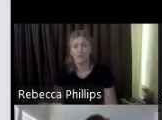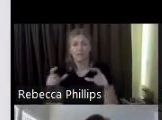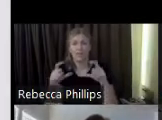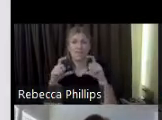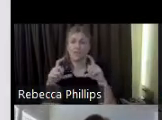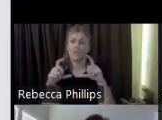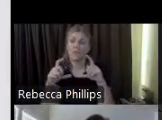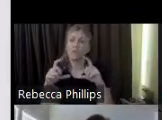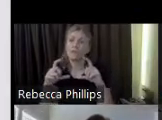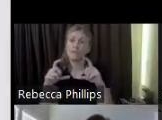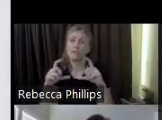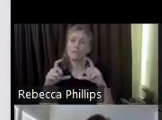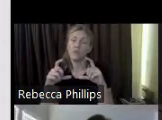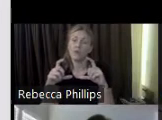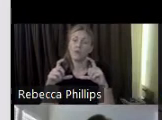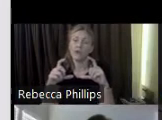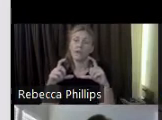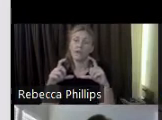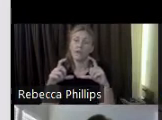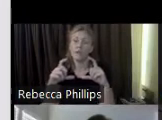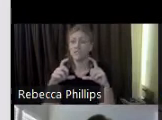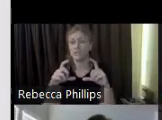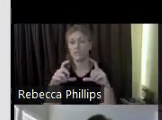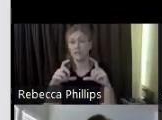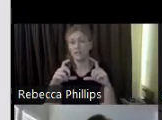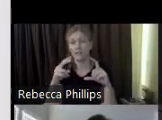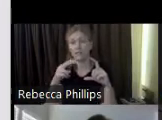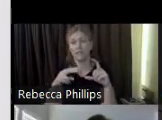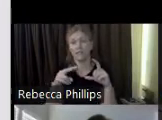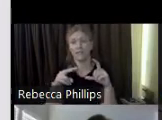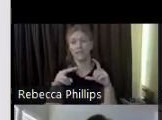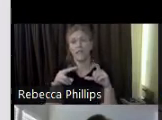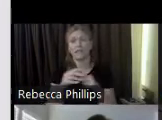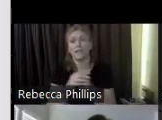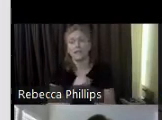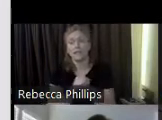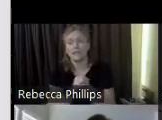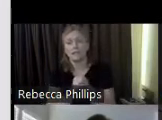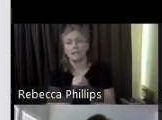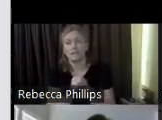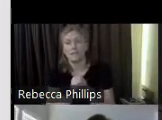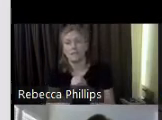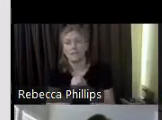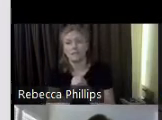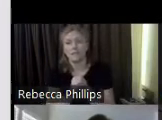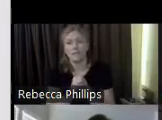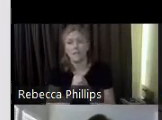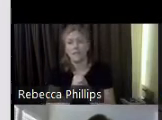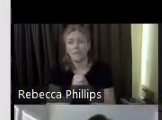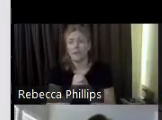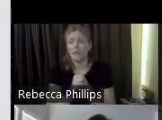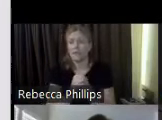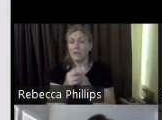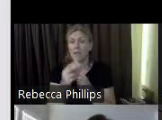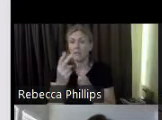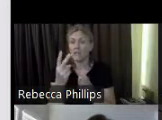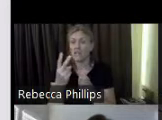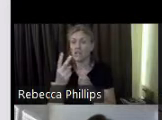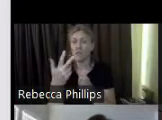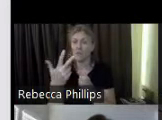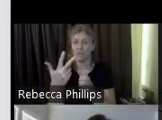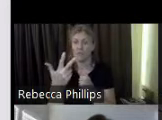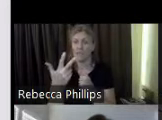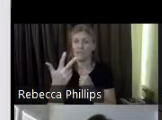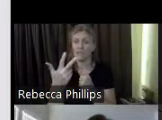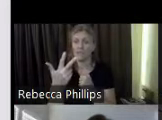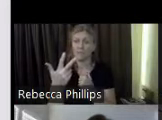will either show a video of it or a picture of it that you can then look at and understand. But they might have like 2